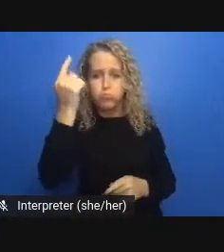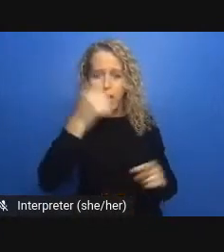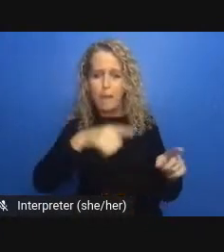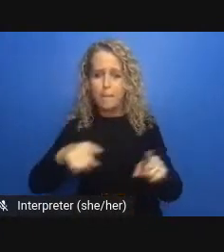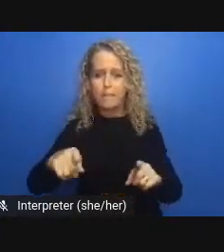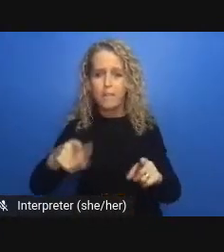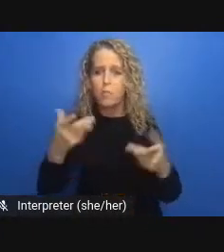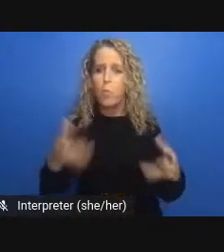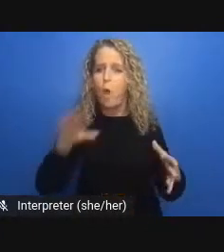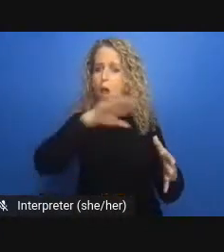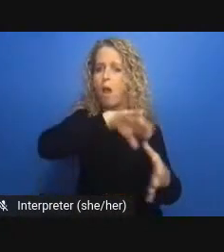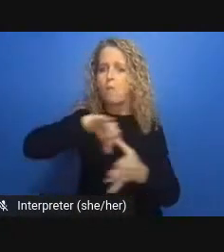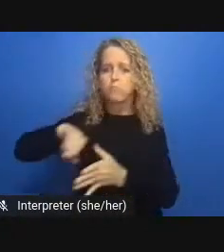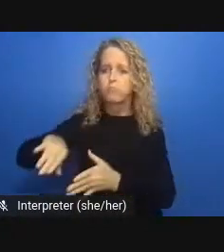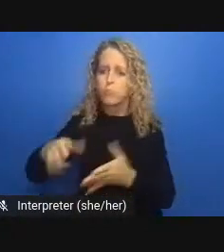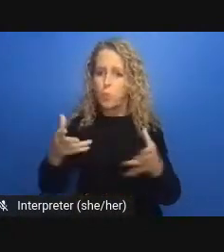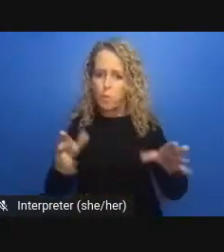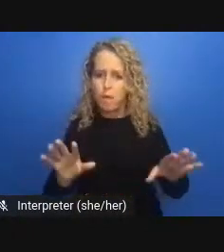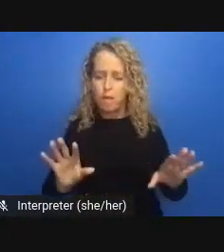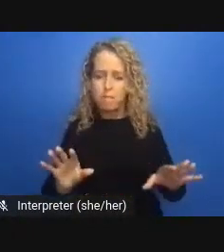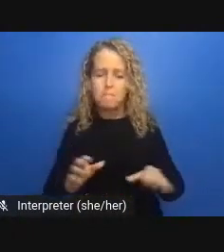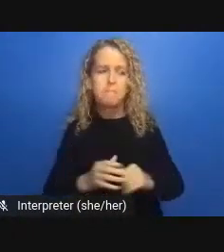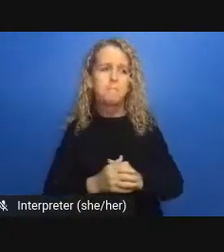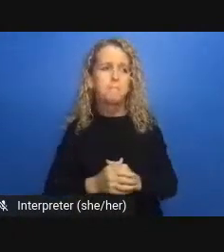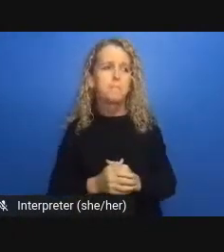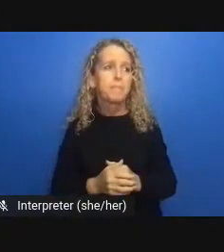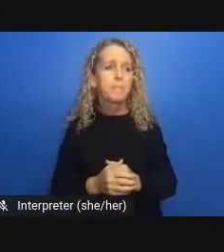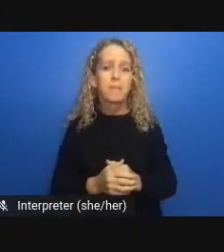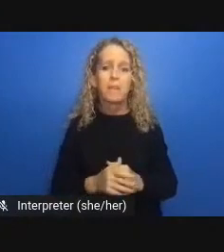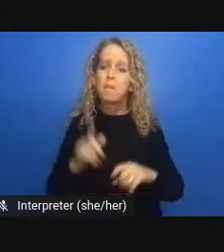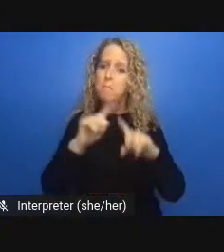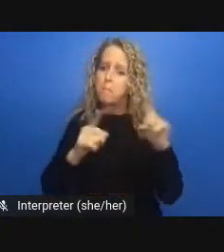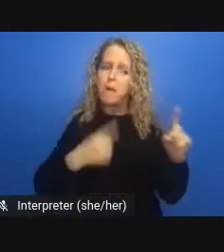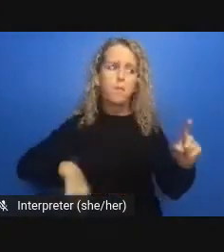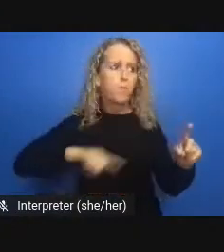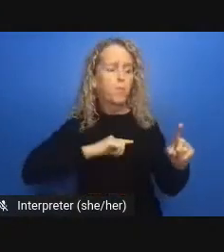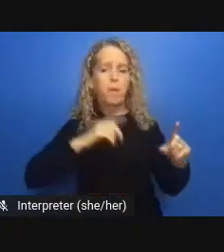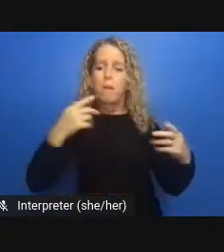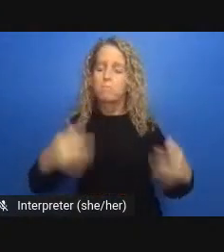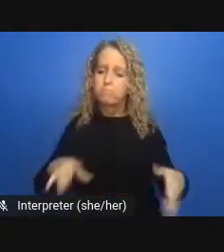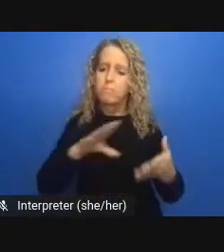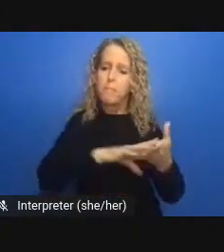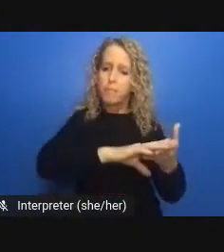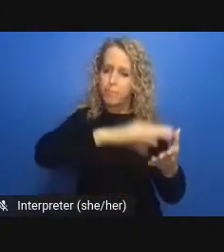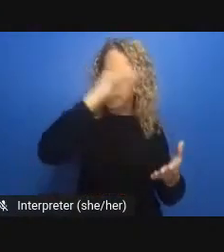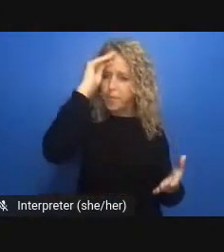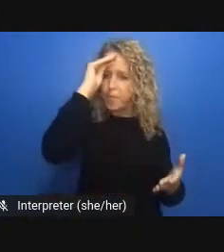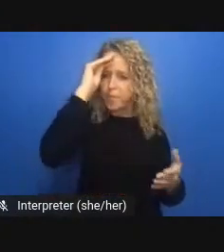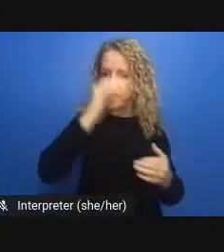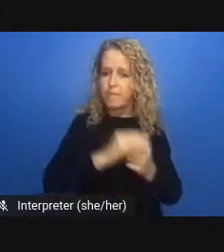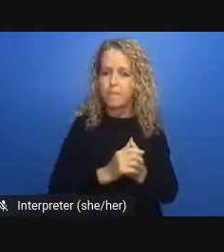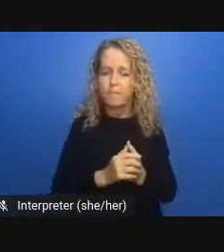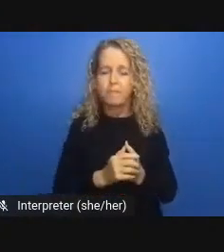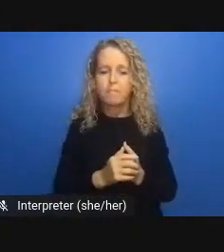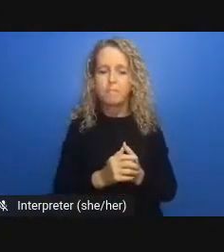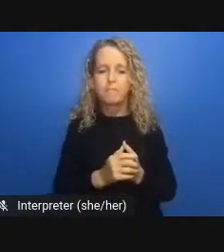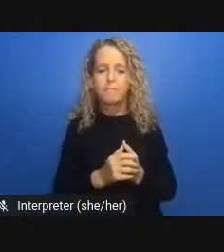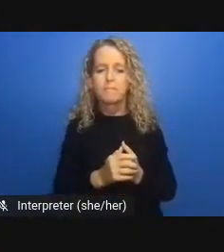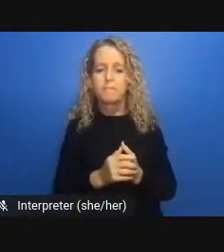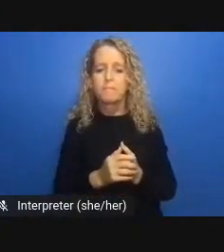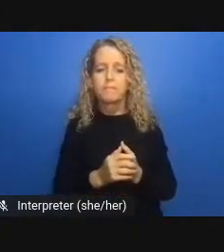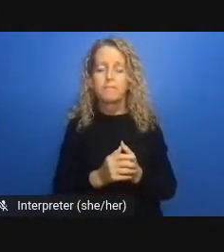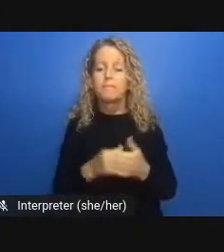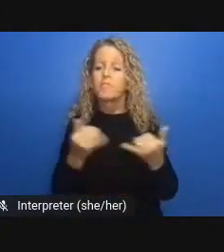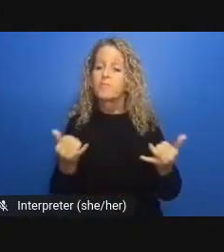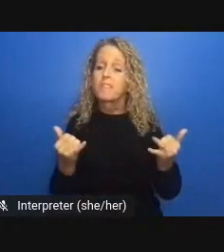during this event. But we have learned a lot, and I think there's an incredible opportunity for us to